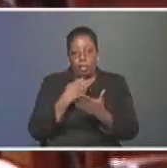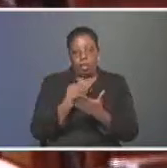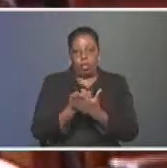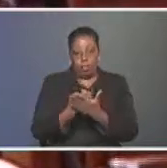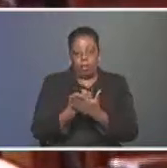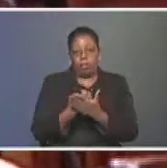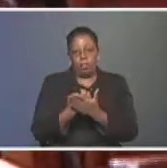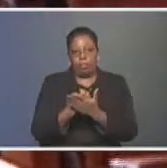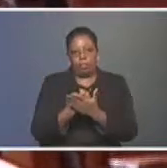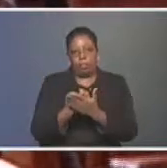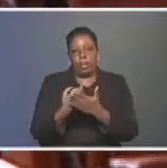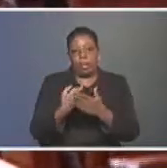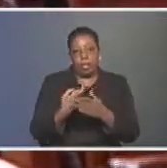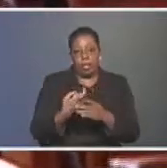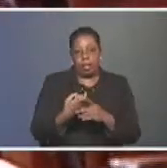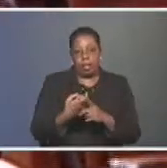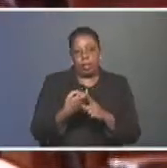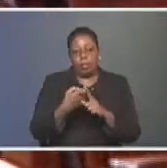a steep